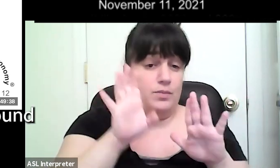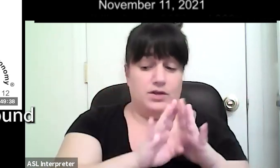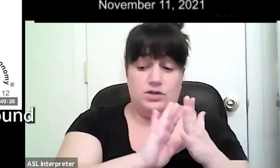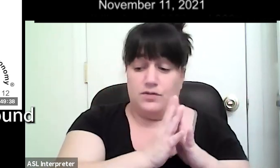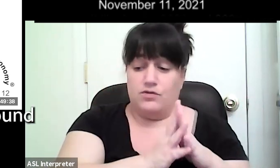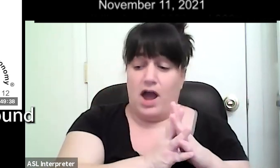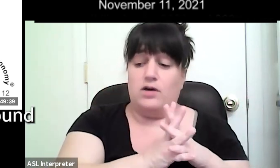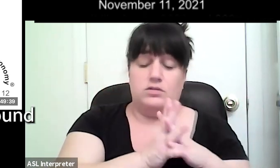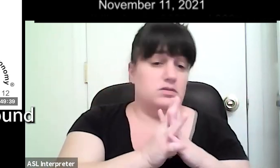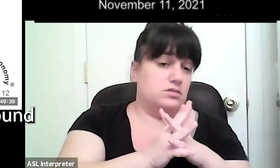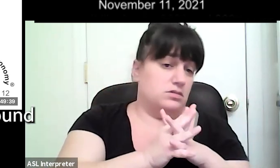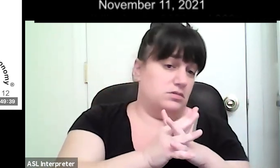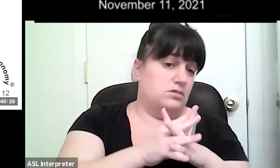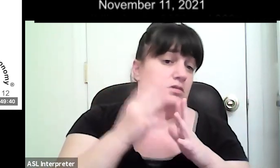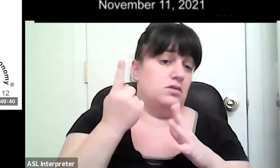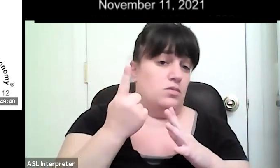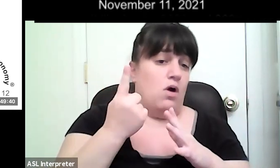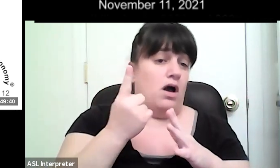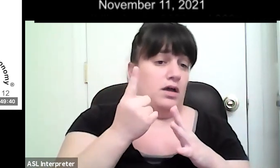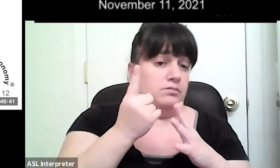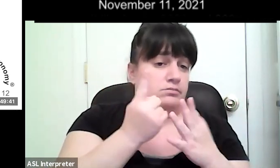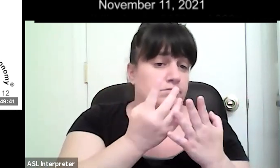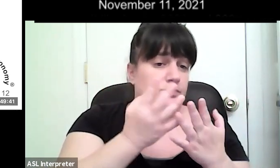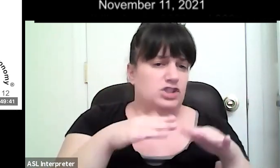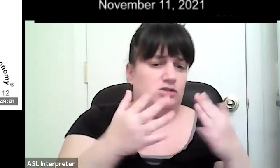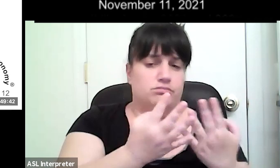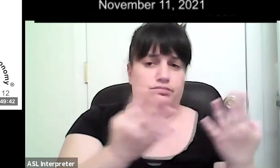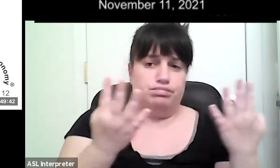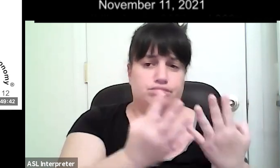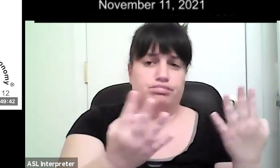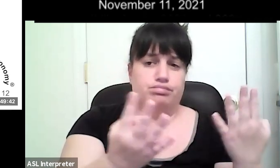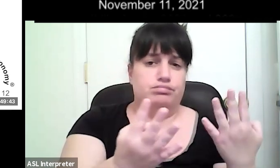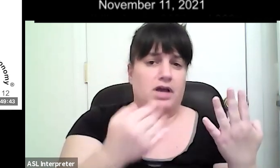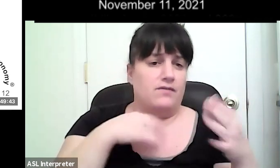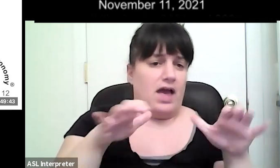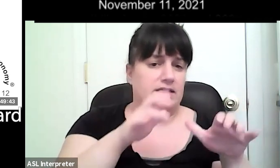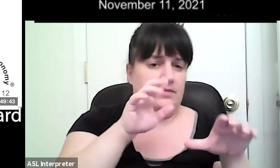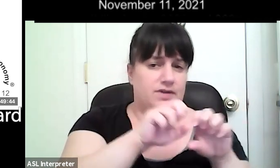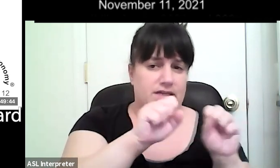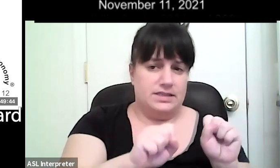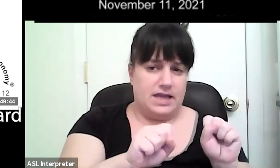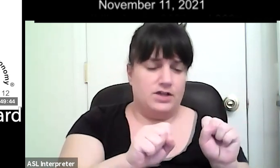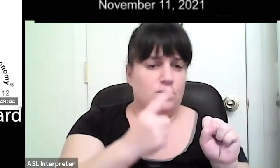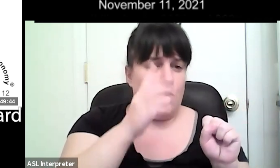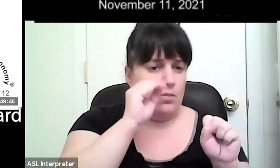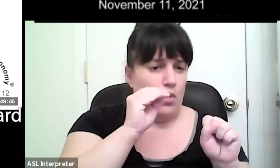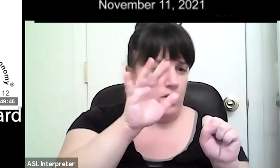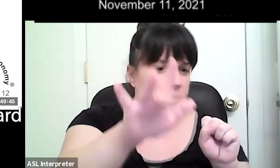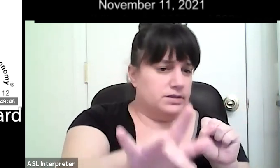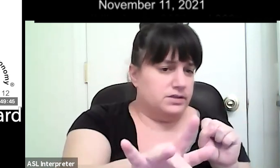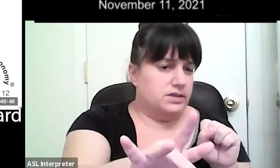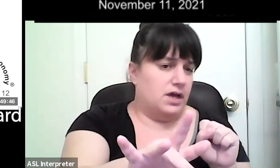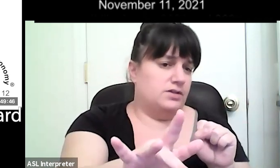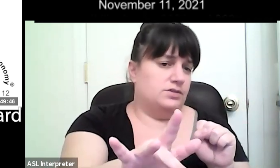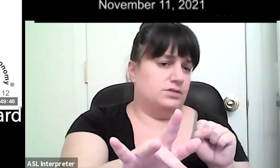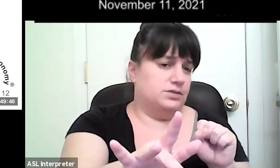One, children are gathered around different sort of activity stations. One boy is reaching out toward